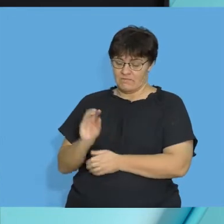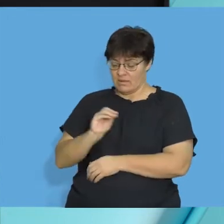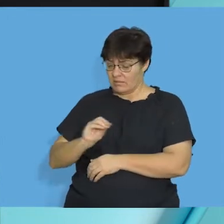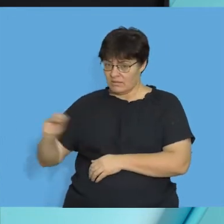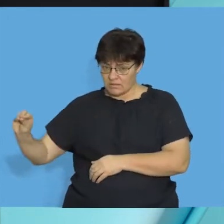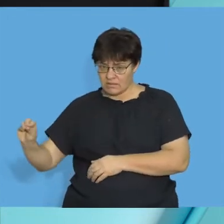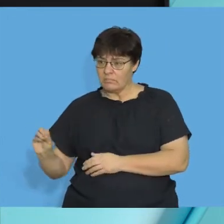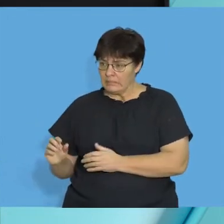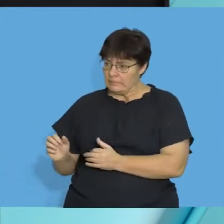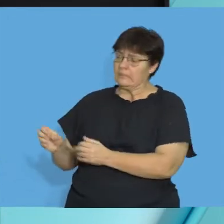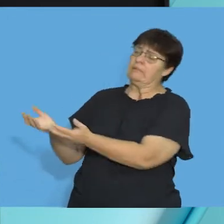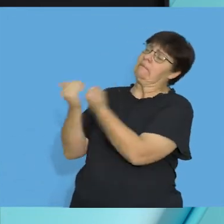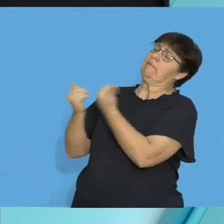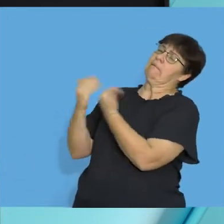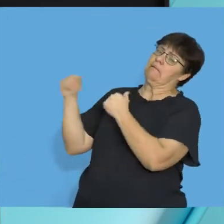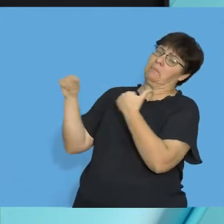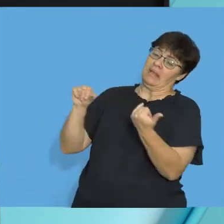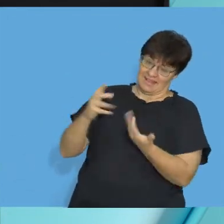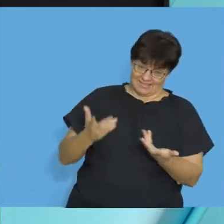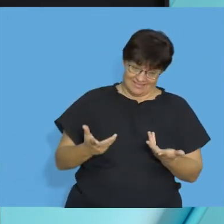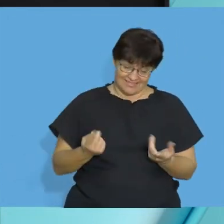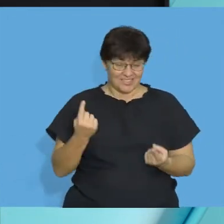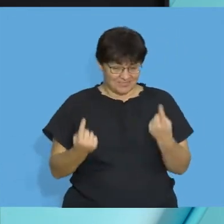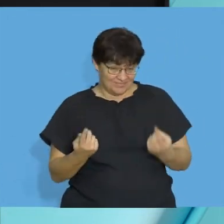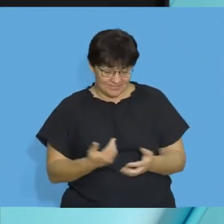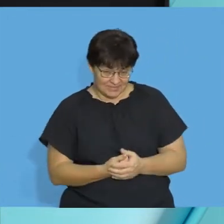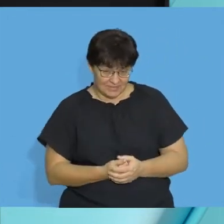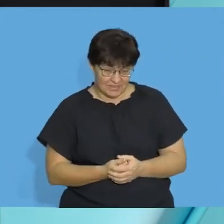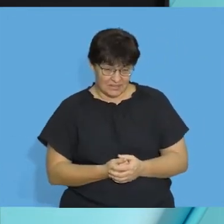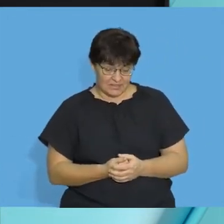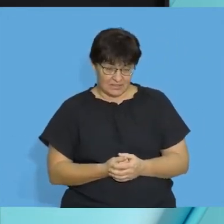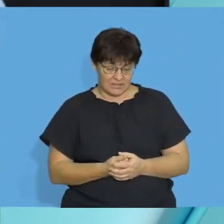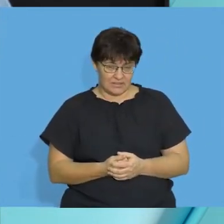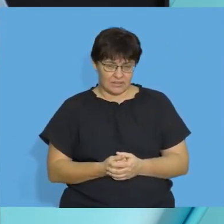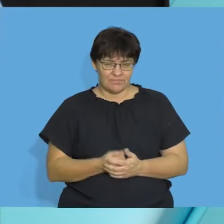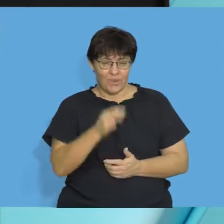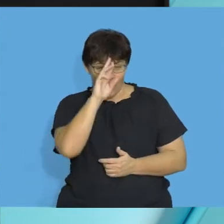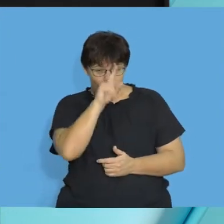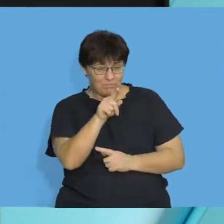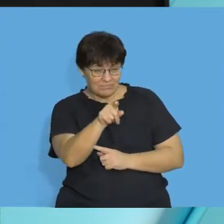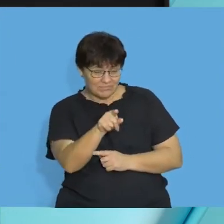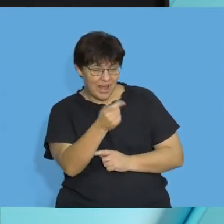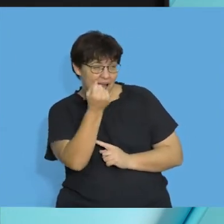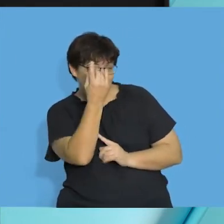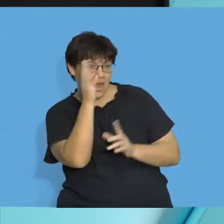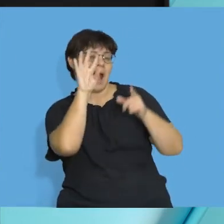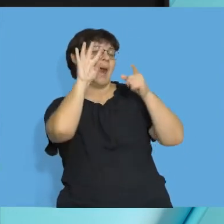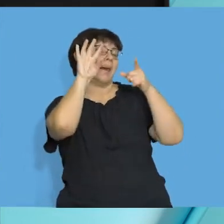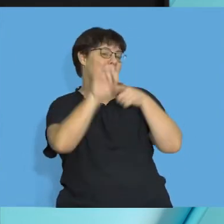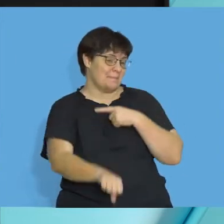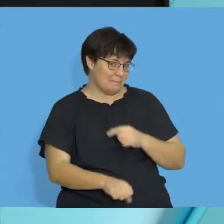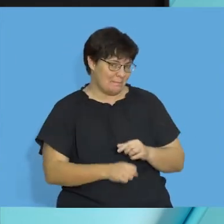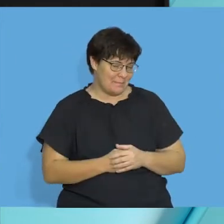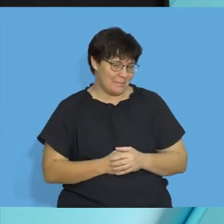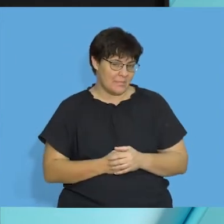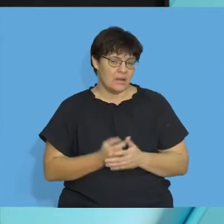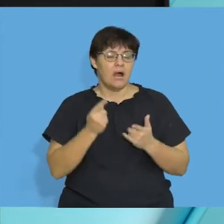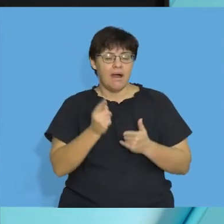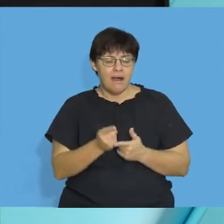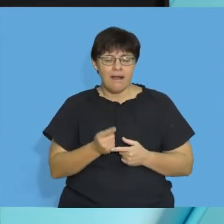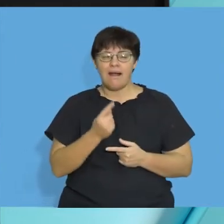passing through the coil in a different direction as well. So I hope you've got this idea and you can begin